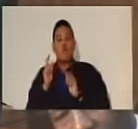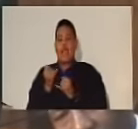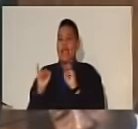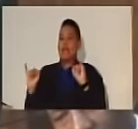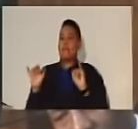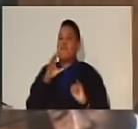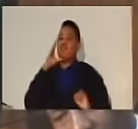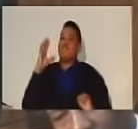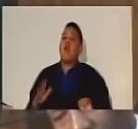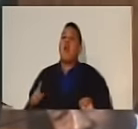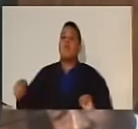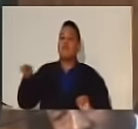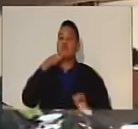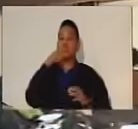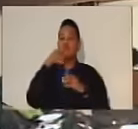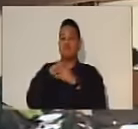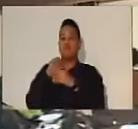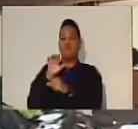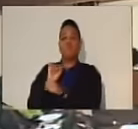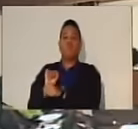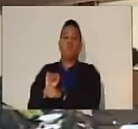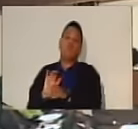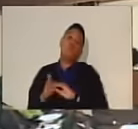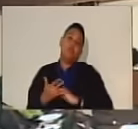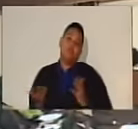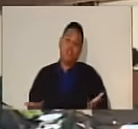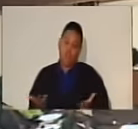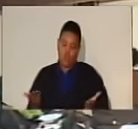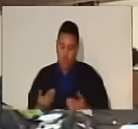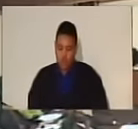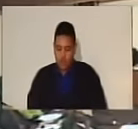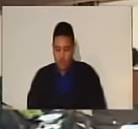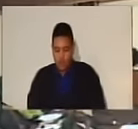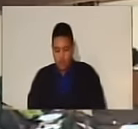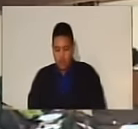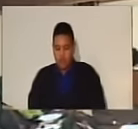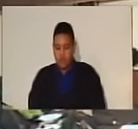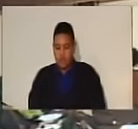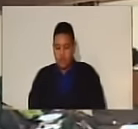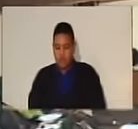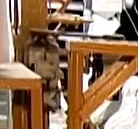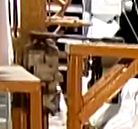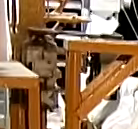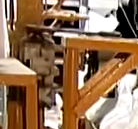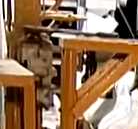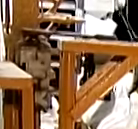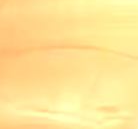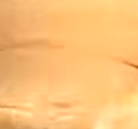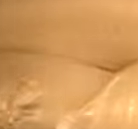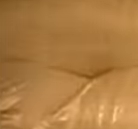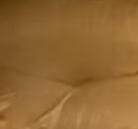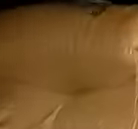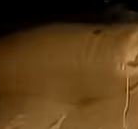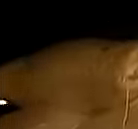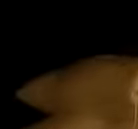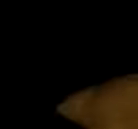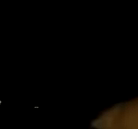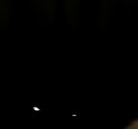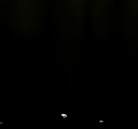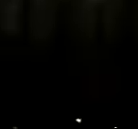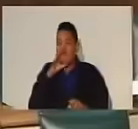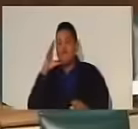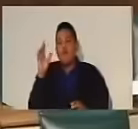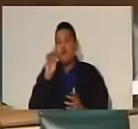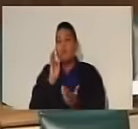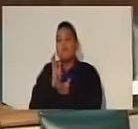as local economy needs it in southern Clarendon. As for the Long Pond sugar factory, the